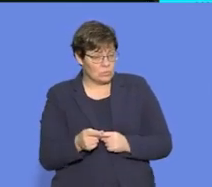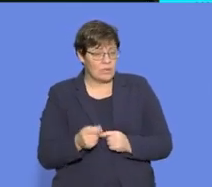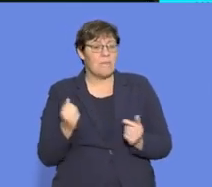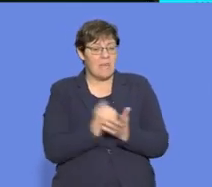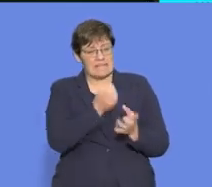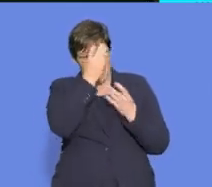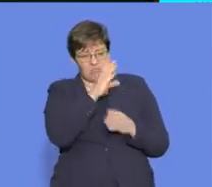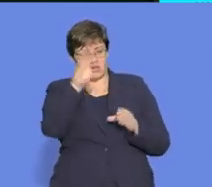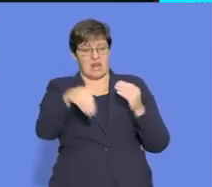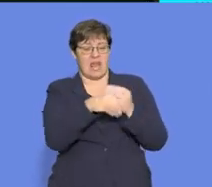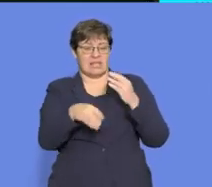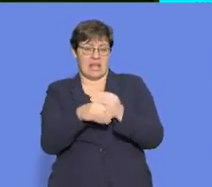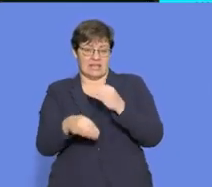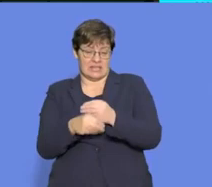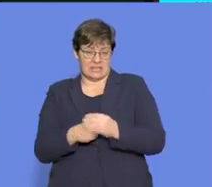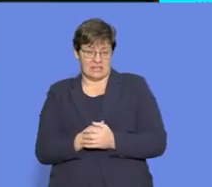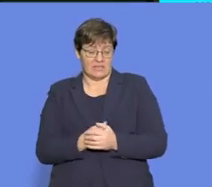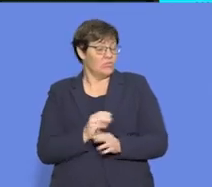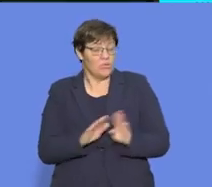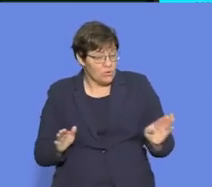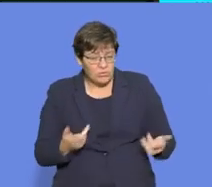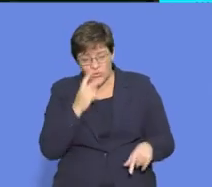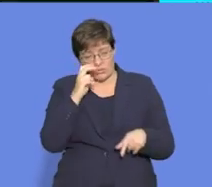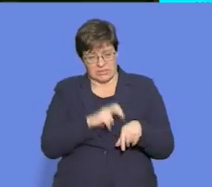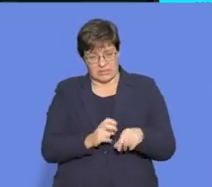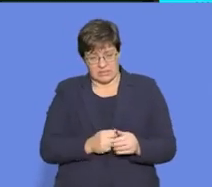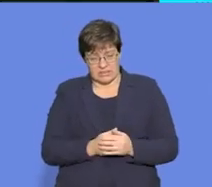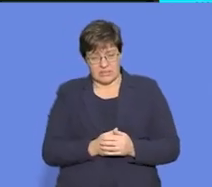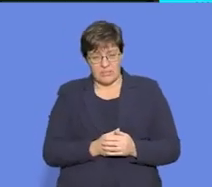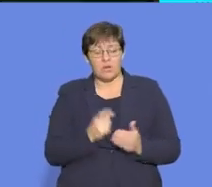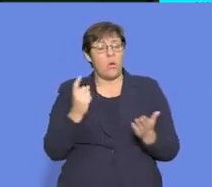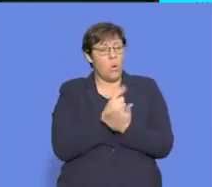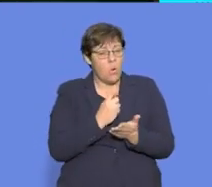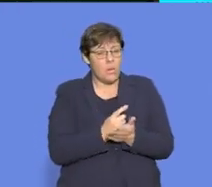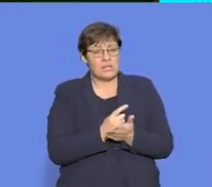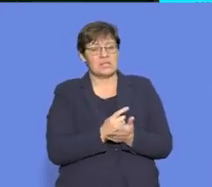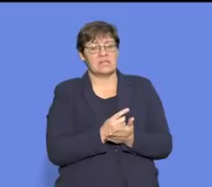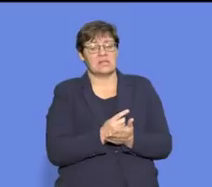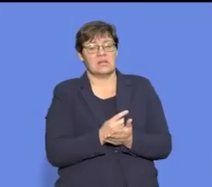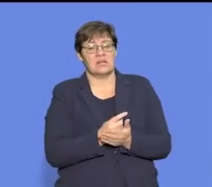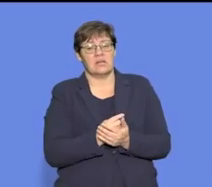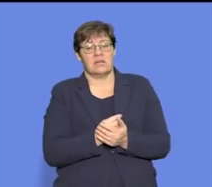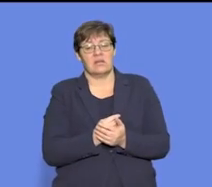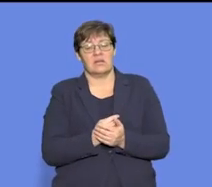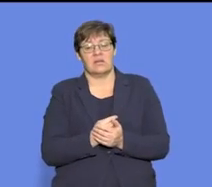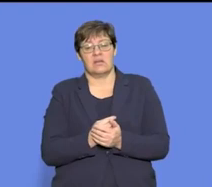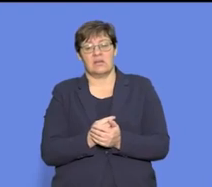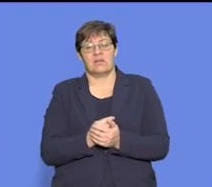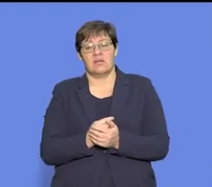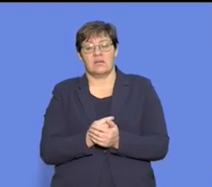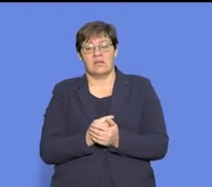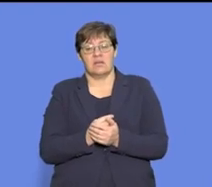they do that, then you must put in the details like I have. If they don't, you don't have to. But please always put in your